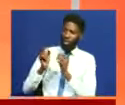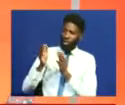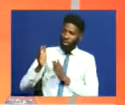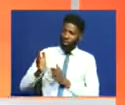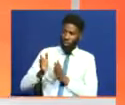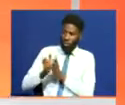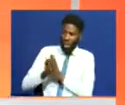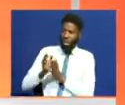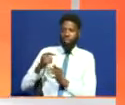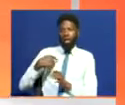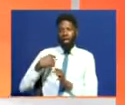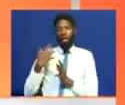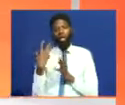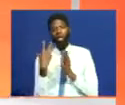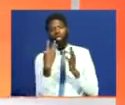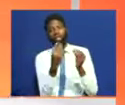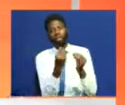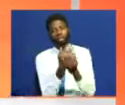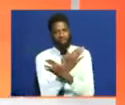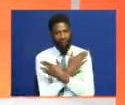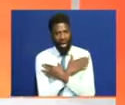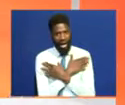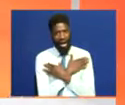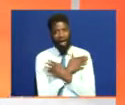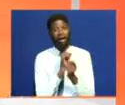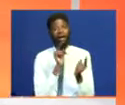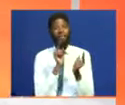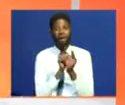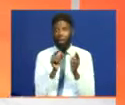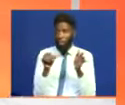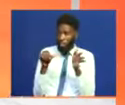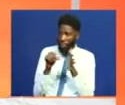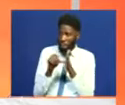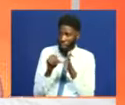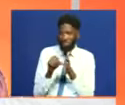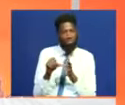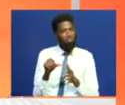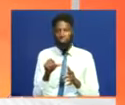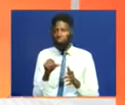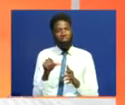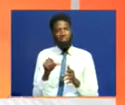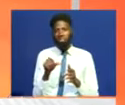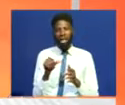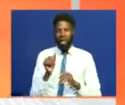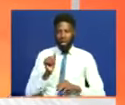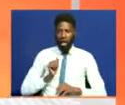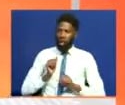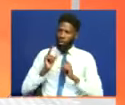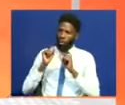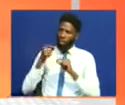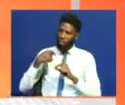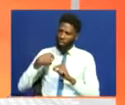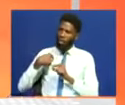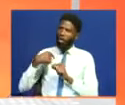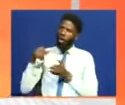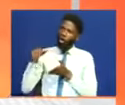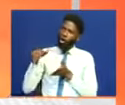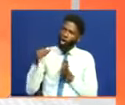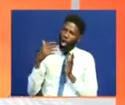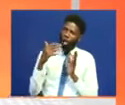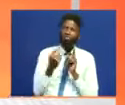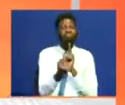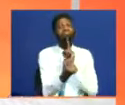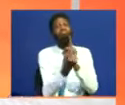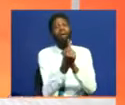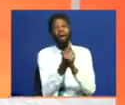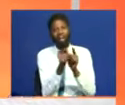a problem? That is not a problem. That is okay. Because the girl has been able to say, I'm going to meet someone. She didn't, of course, expect that it will end